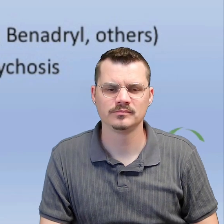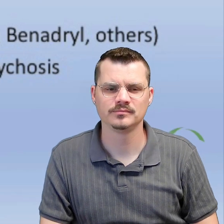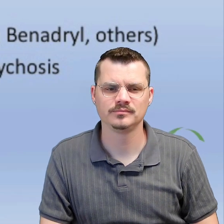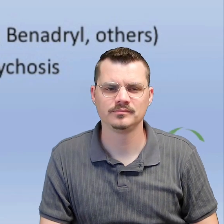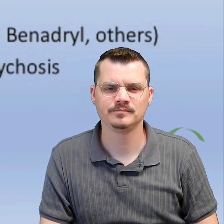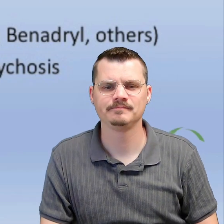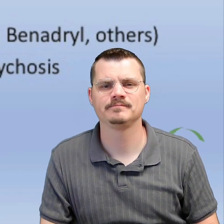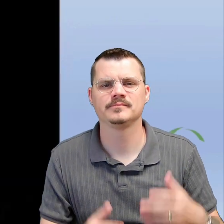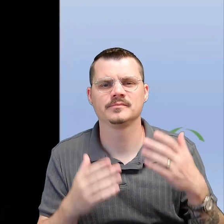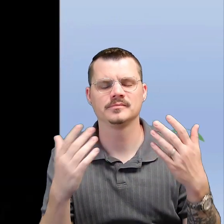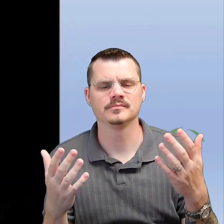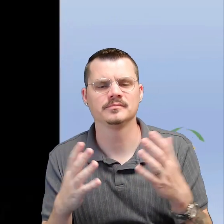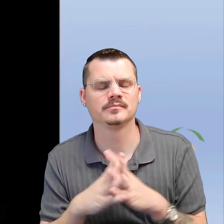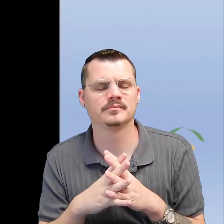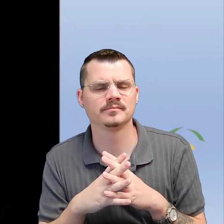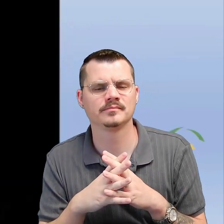So,